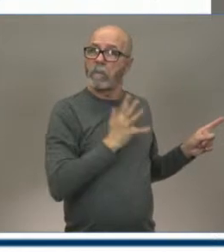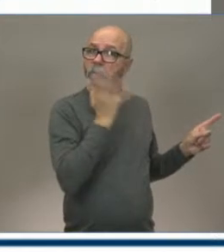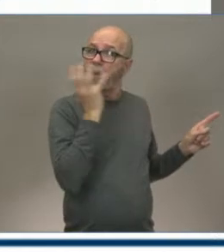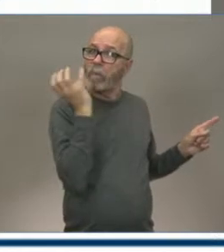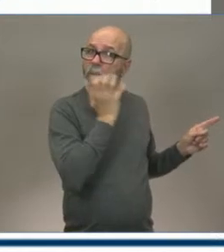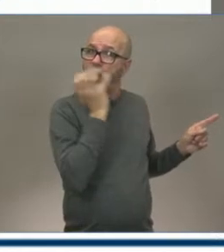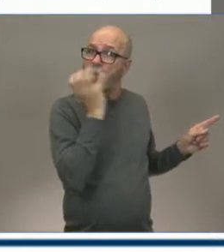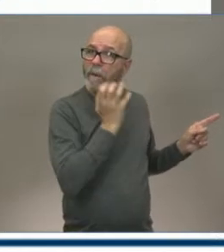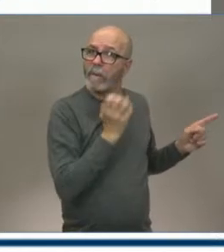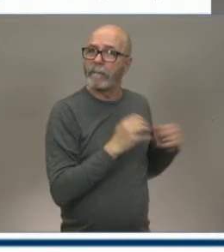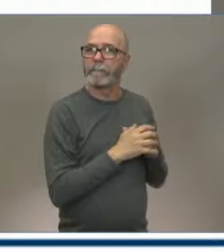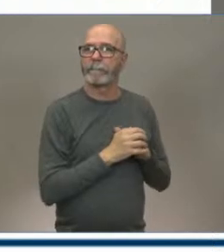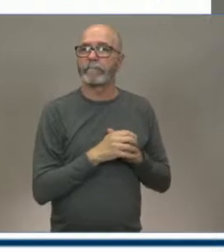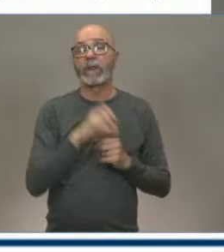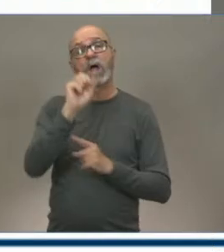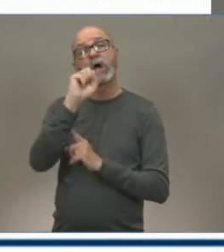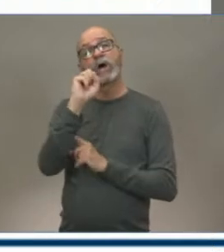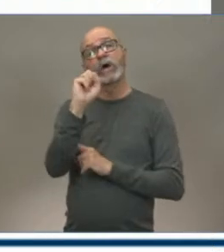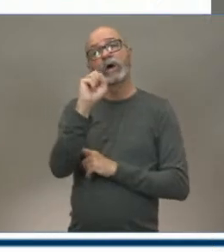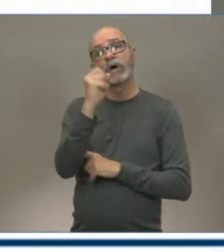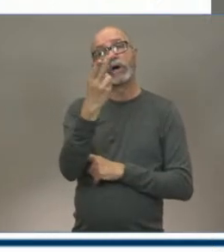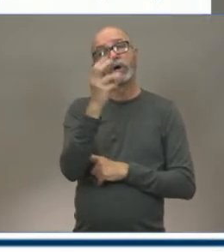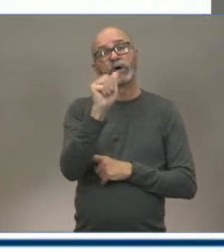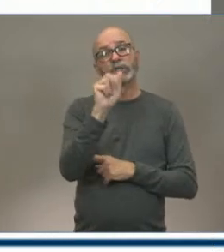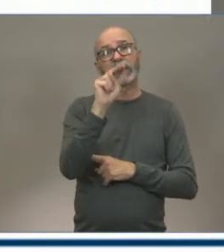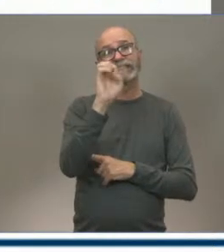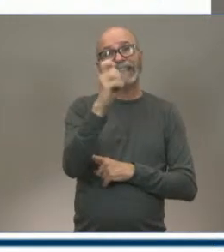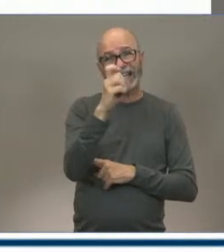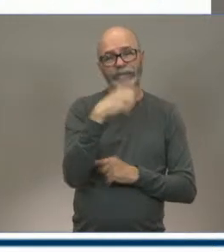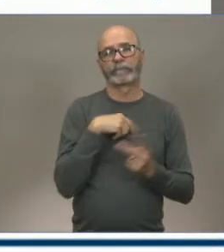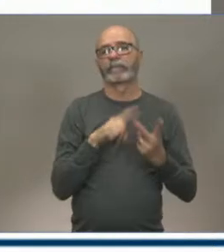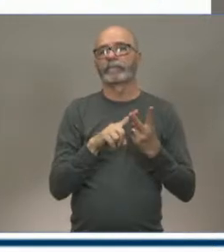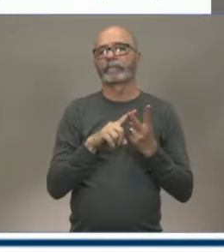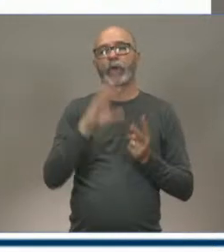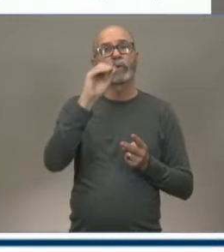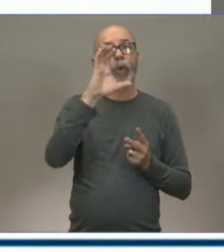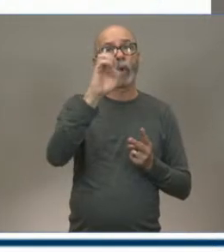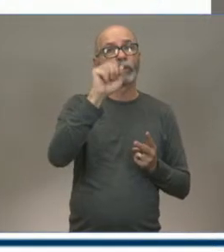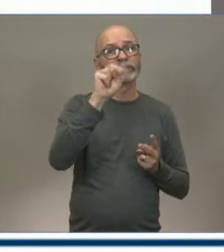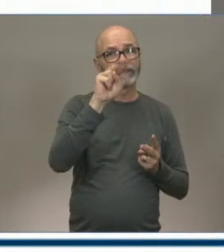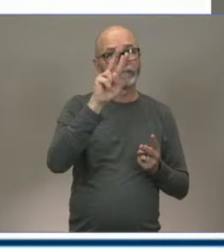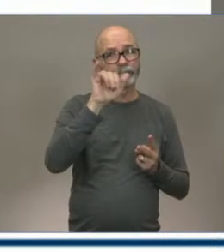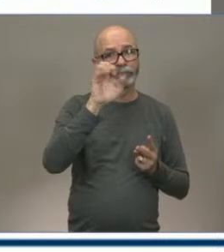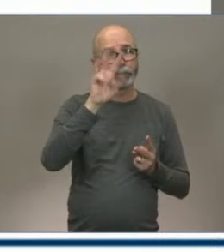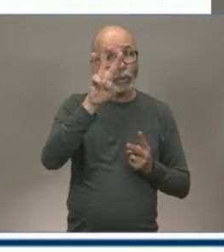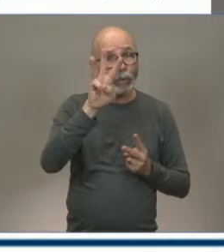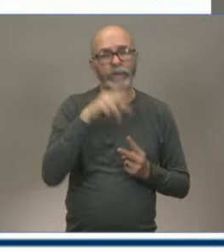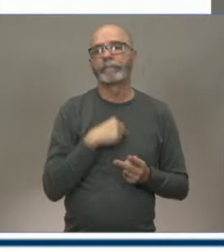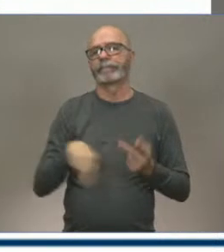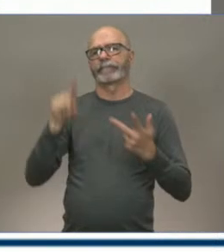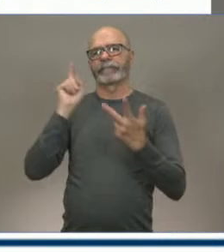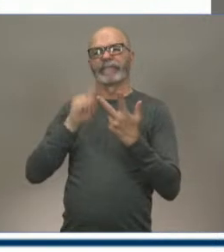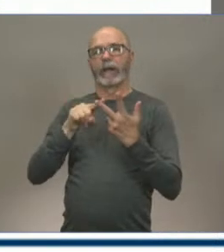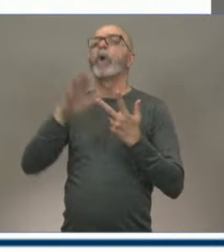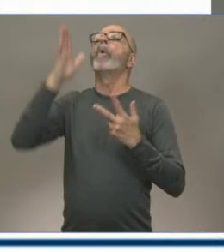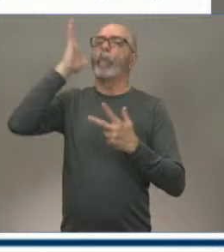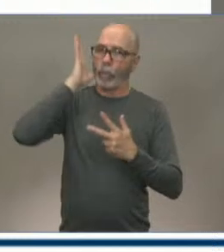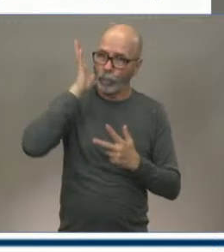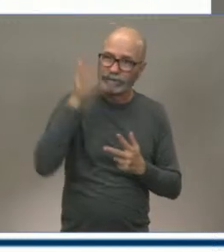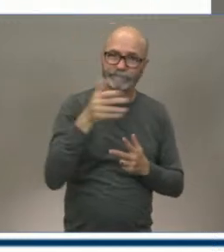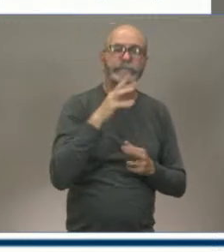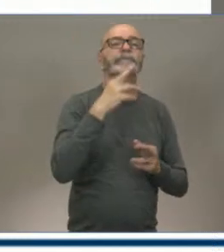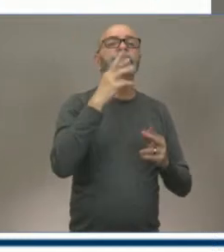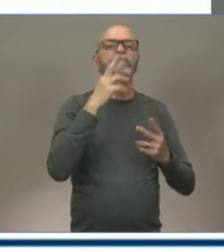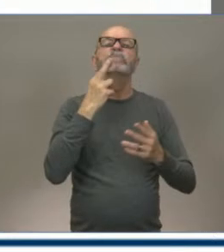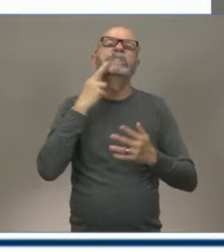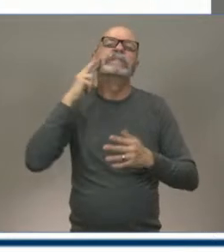Shannex Parkstone location and Ocean View to begin vaccinating staff and residents and designated caregivers